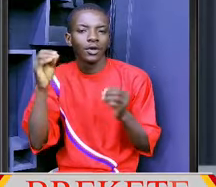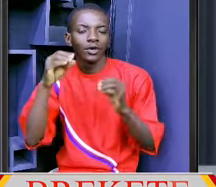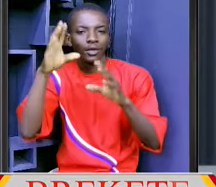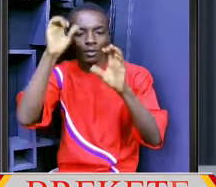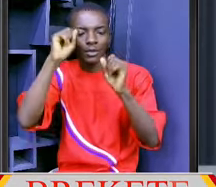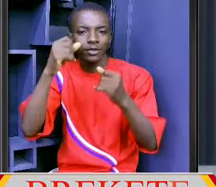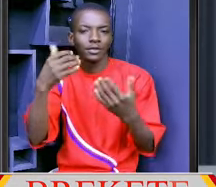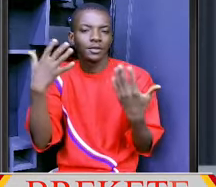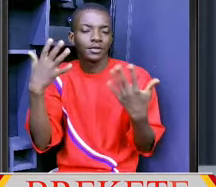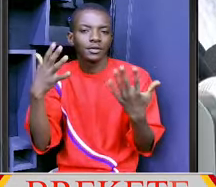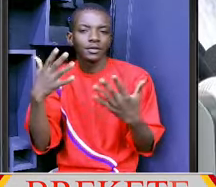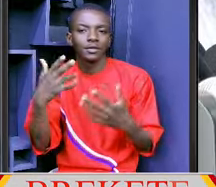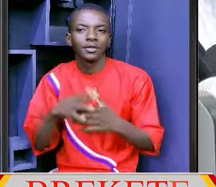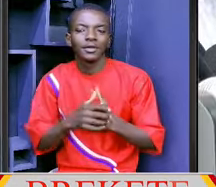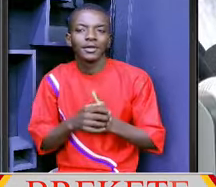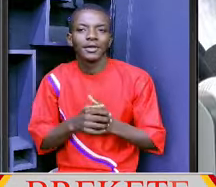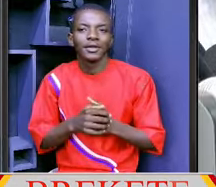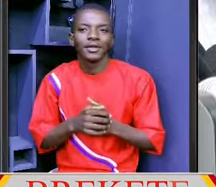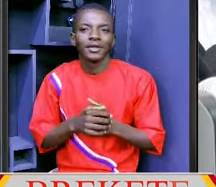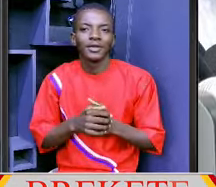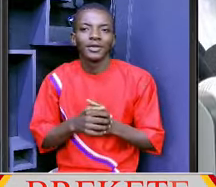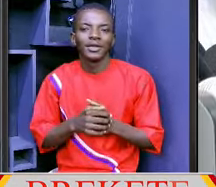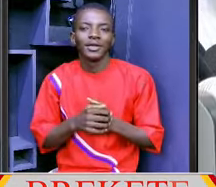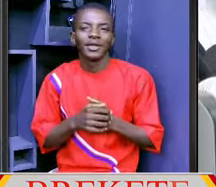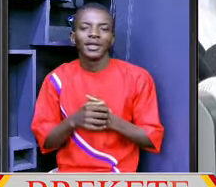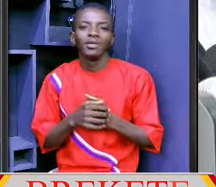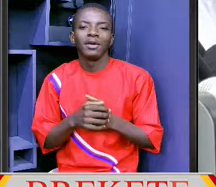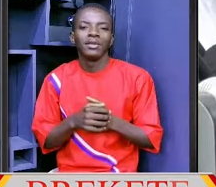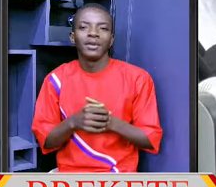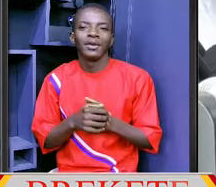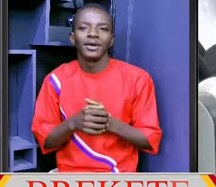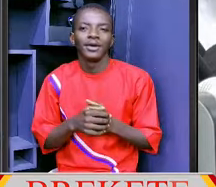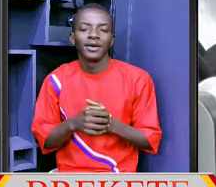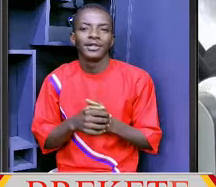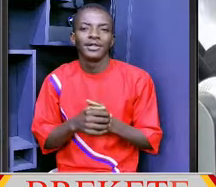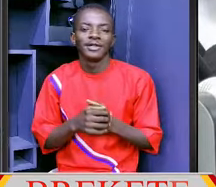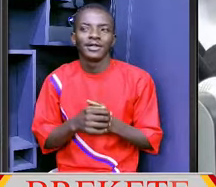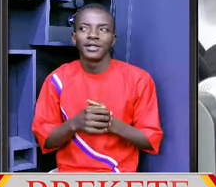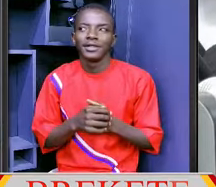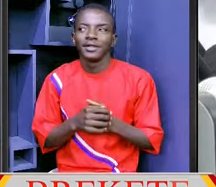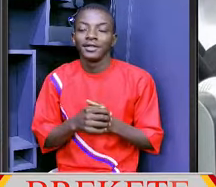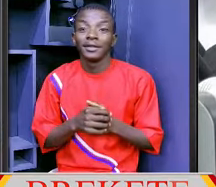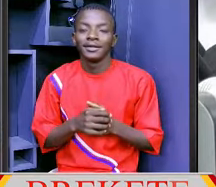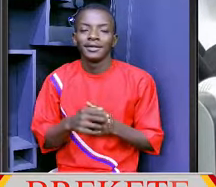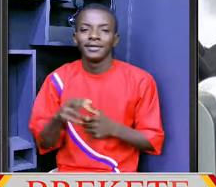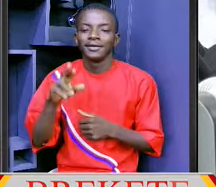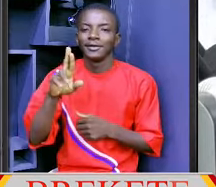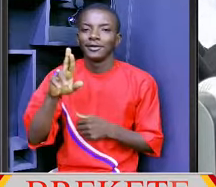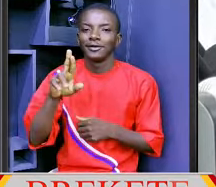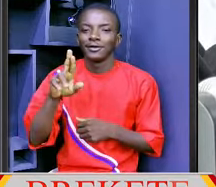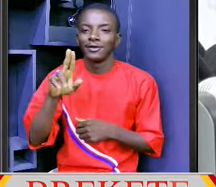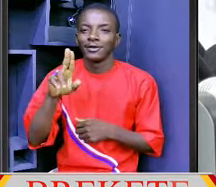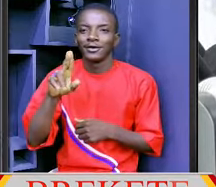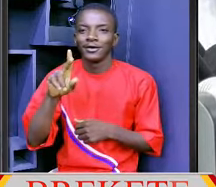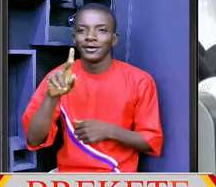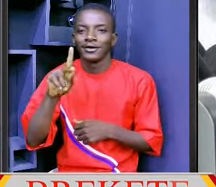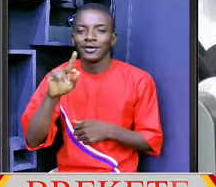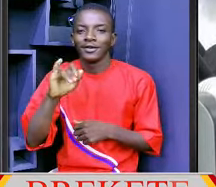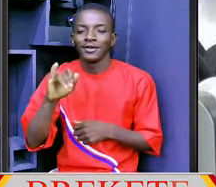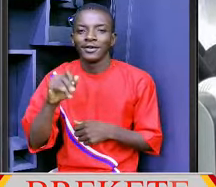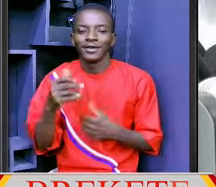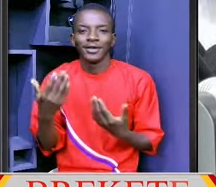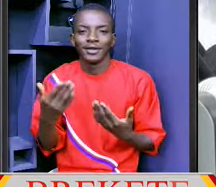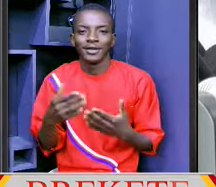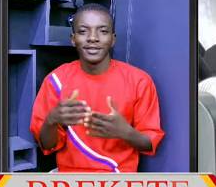Mm-hmm. Mm. I just said, this is my first time. I want to hear Mary President. Make one clap for Rookie, babe. Rookie, Rookie. Huh? You they do like say you don't